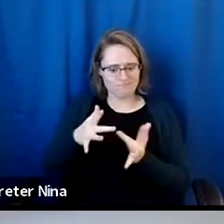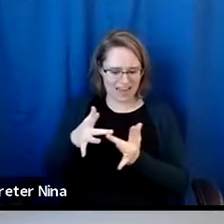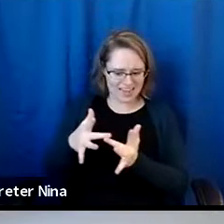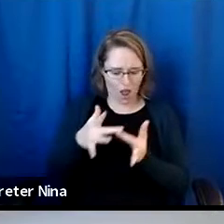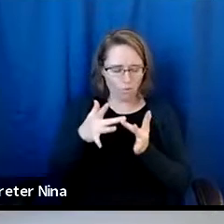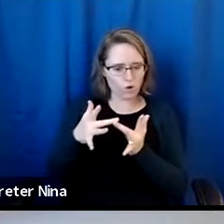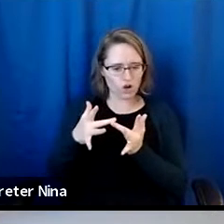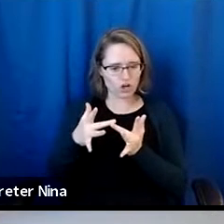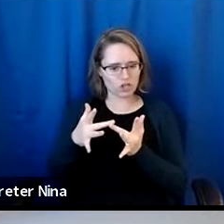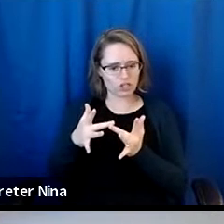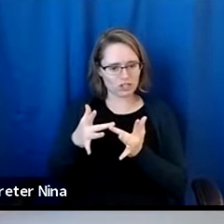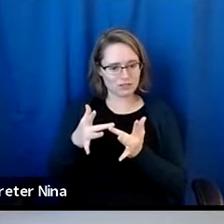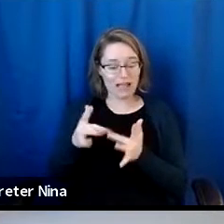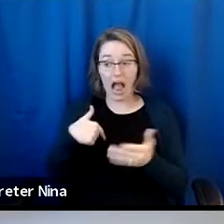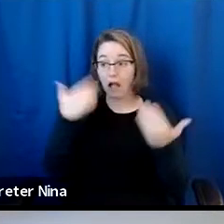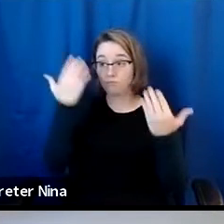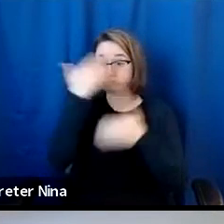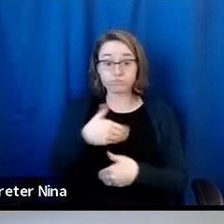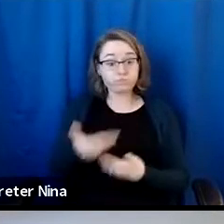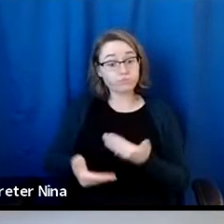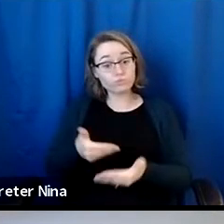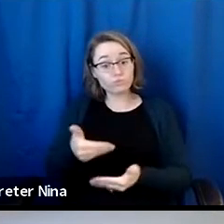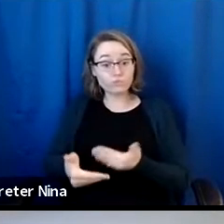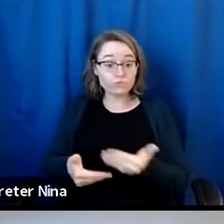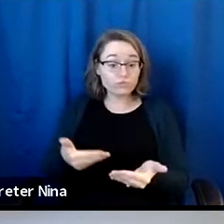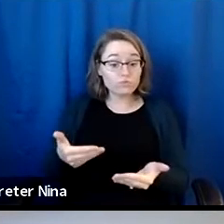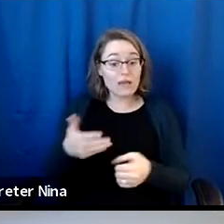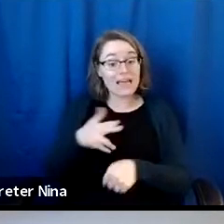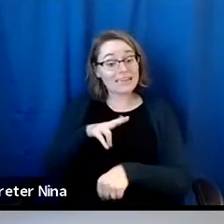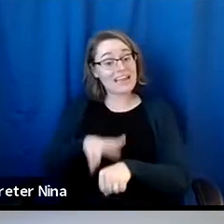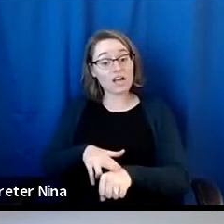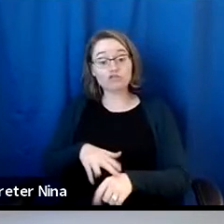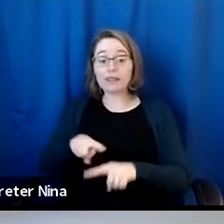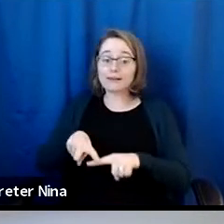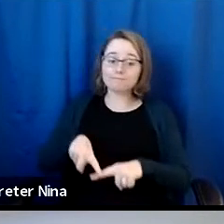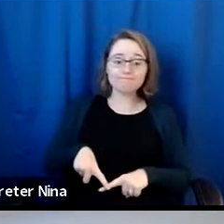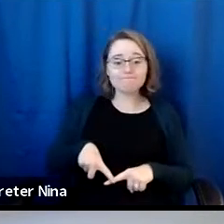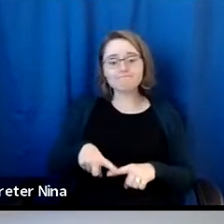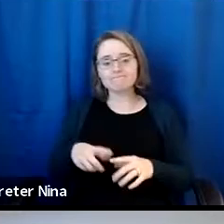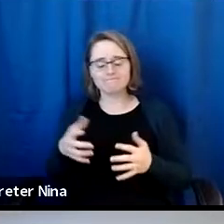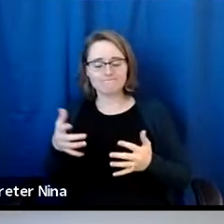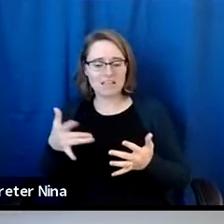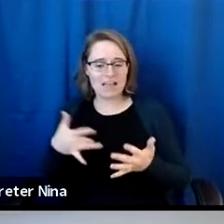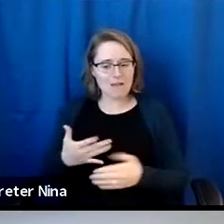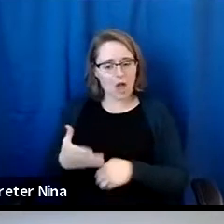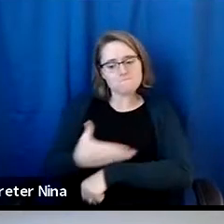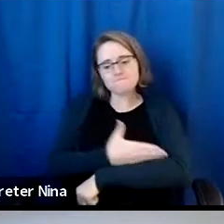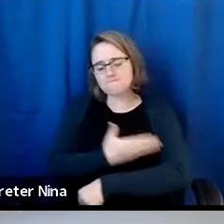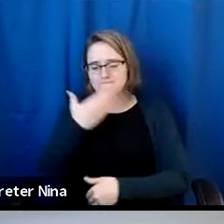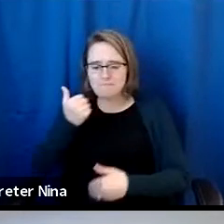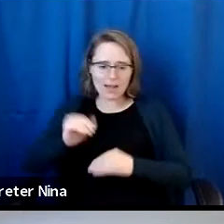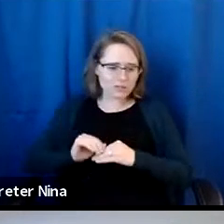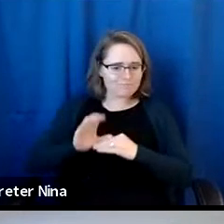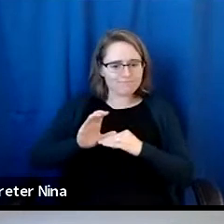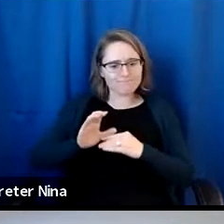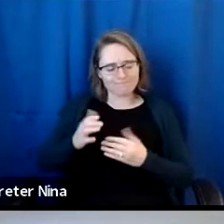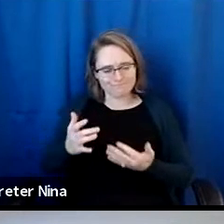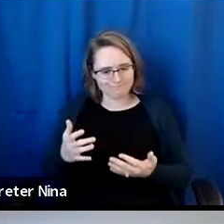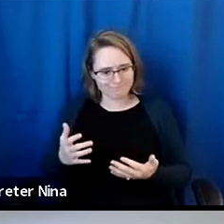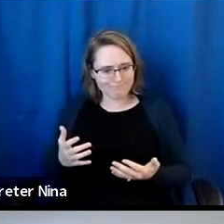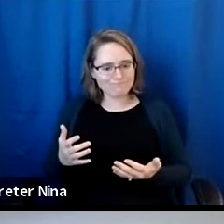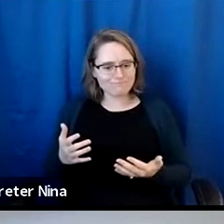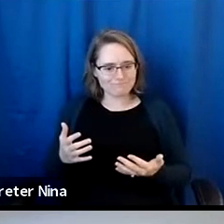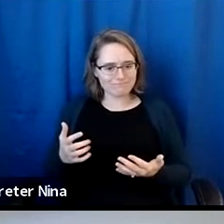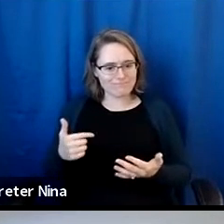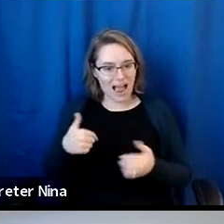that I took for granted that I could just naturally fall in, that made it all better and that helped kind of fill my cup so